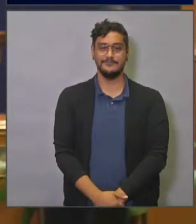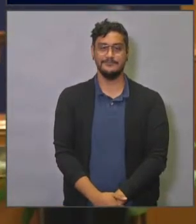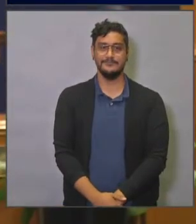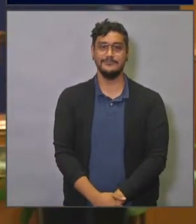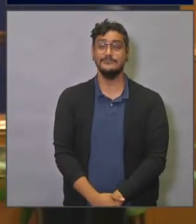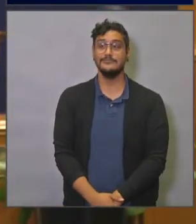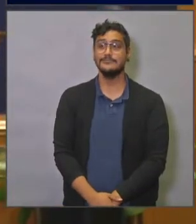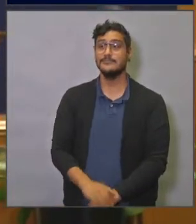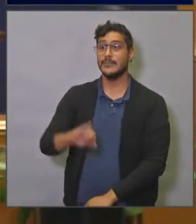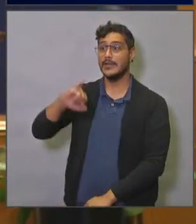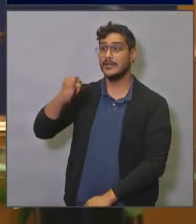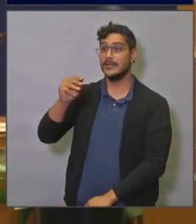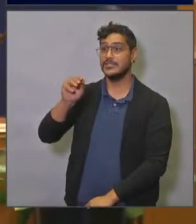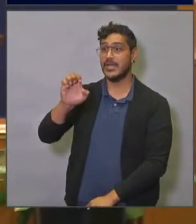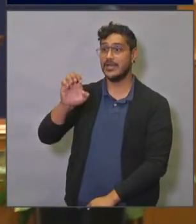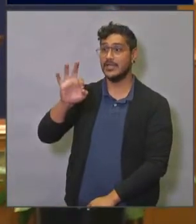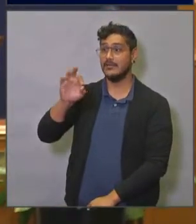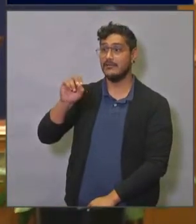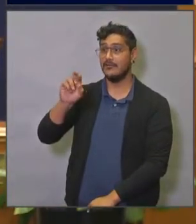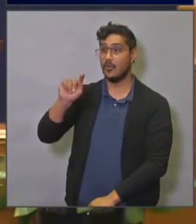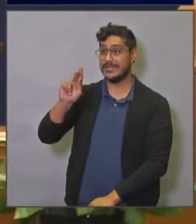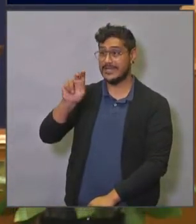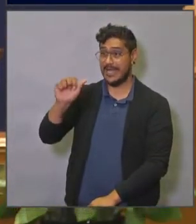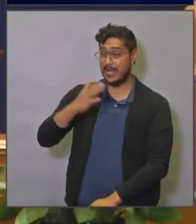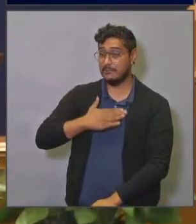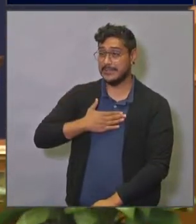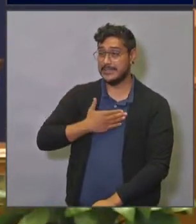We'll go to the line of Jackie Fortier. Please go ahead.